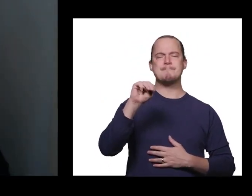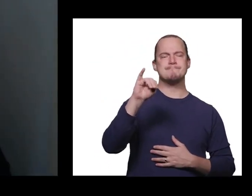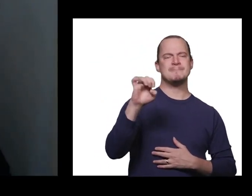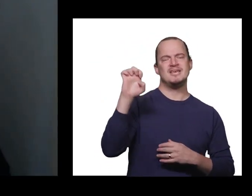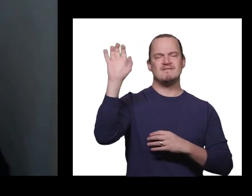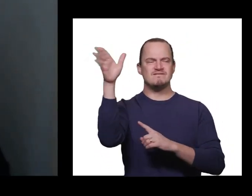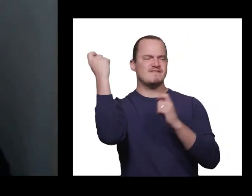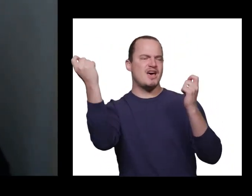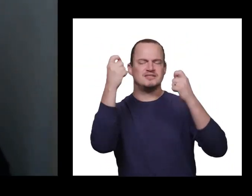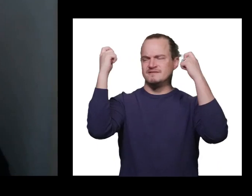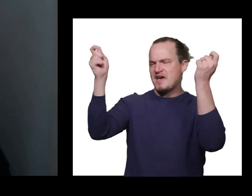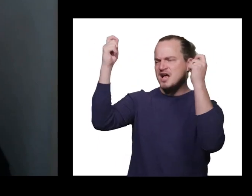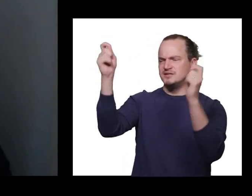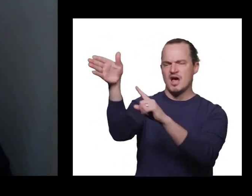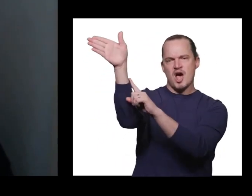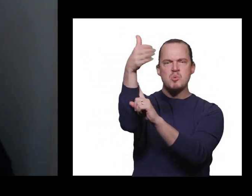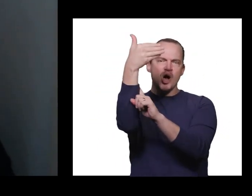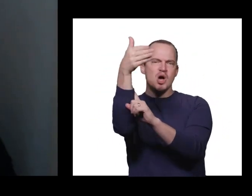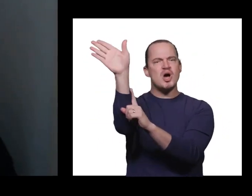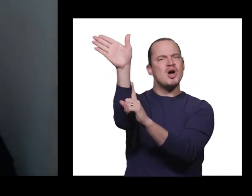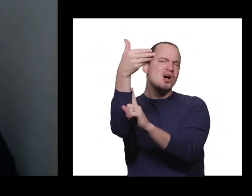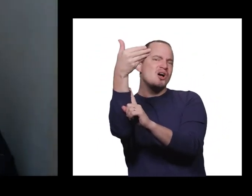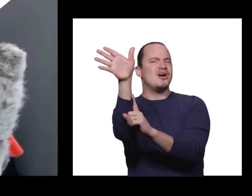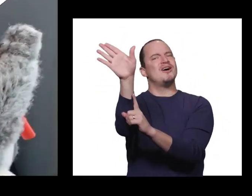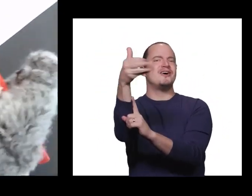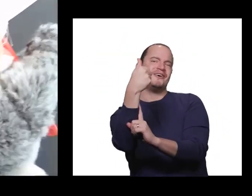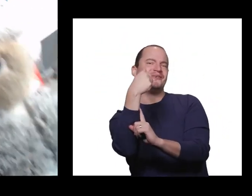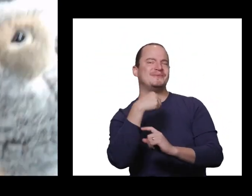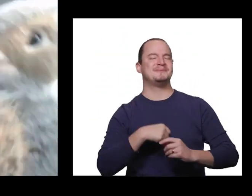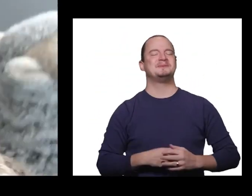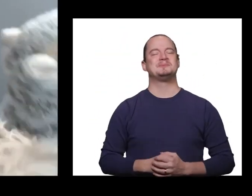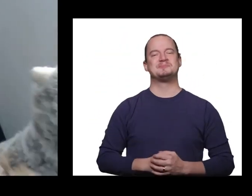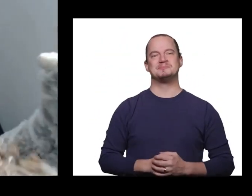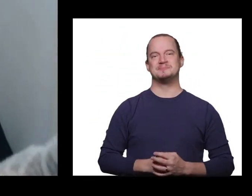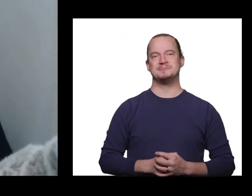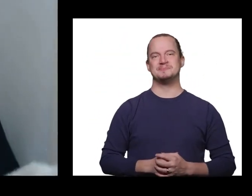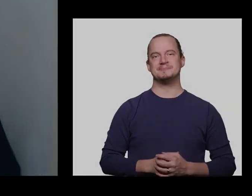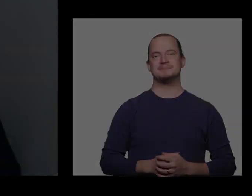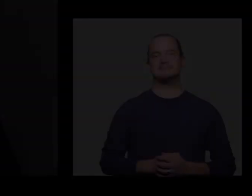STEMIEFest, STEMIEFest, STEMIEFest.